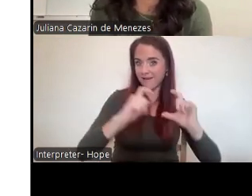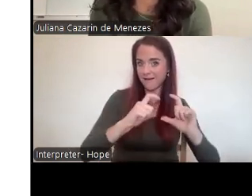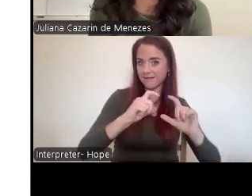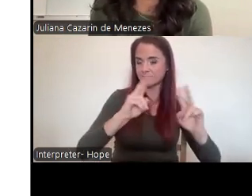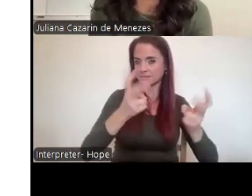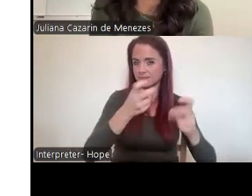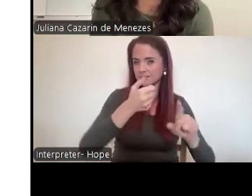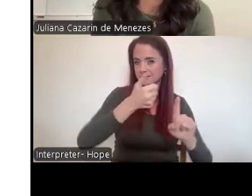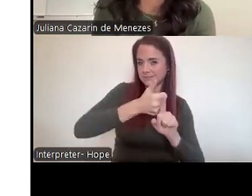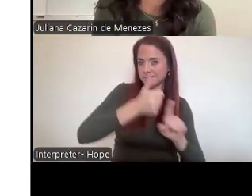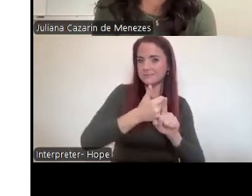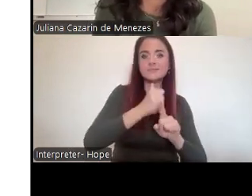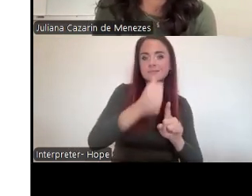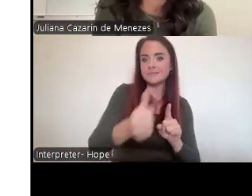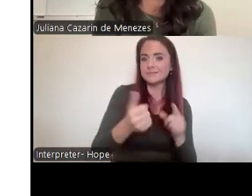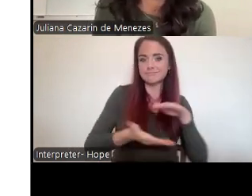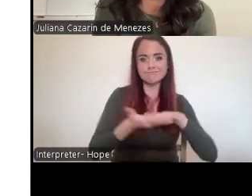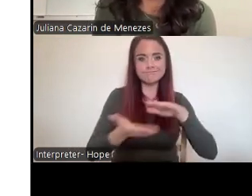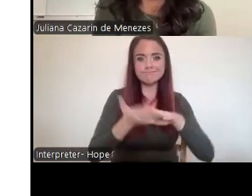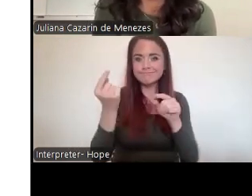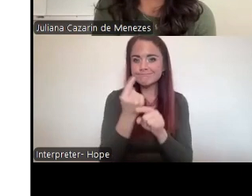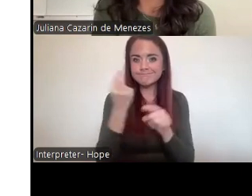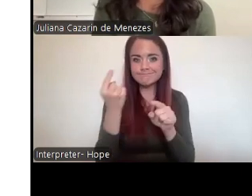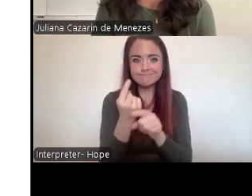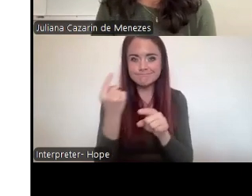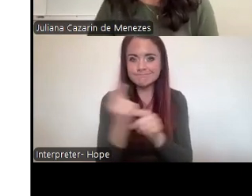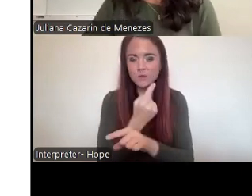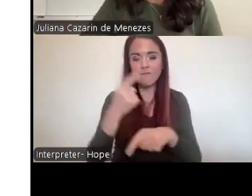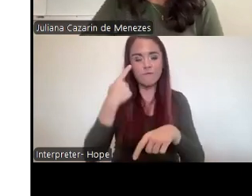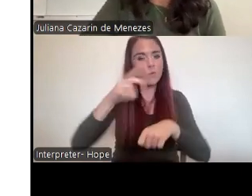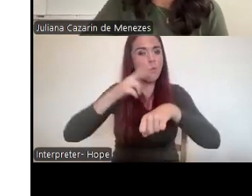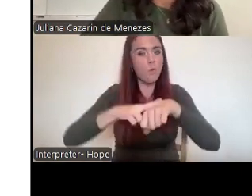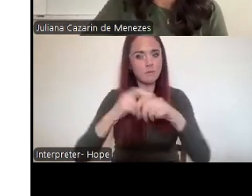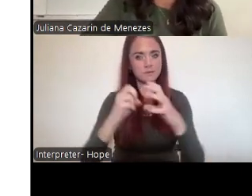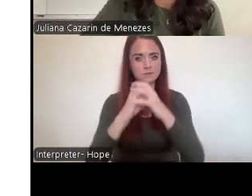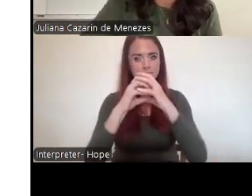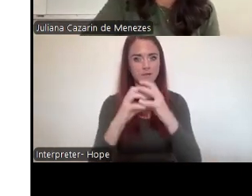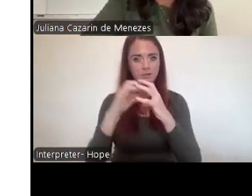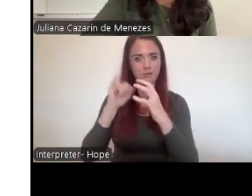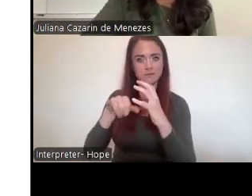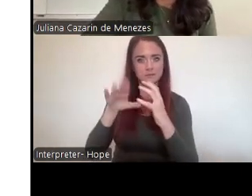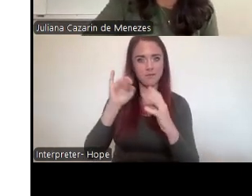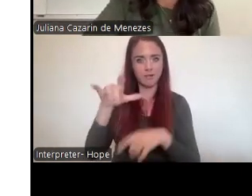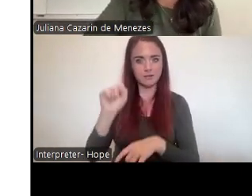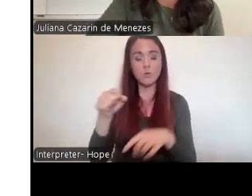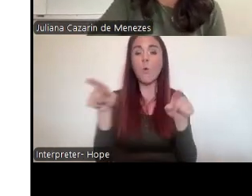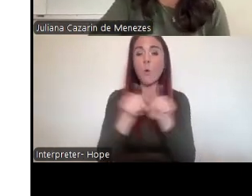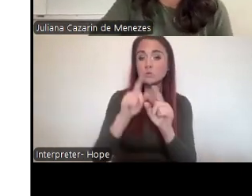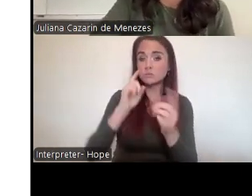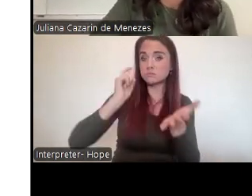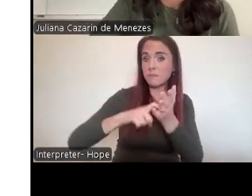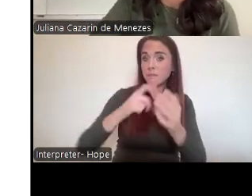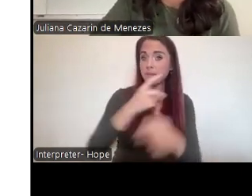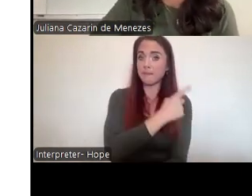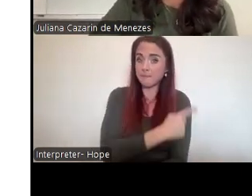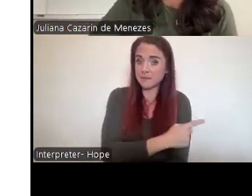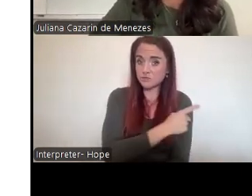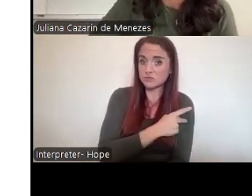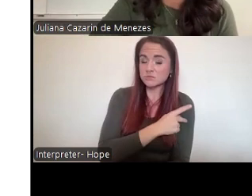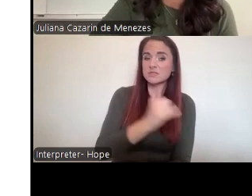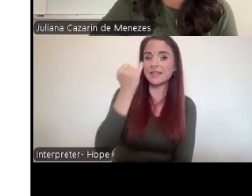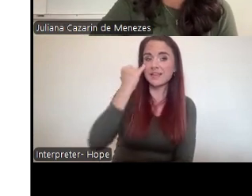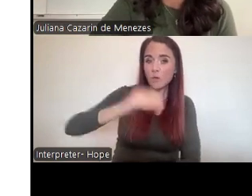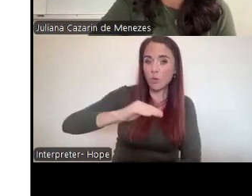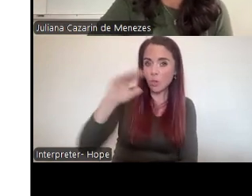well as the clock and normal cells. And we also observed that patients that show